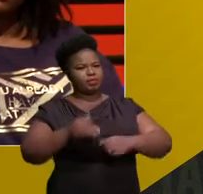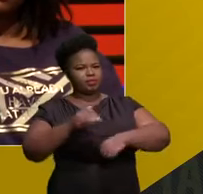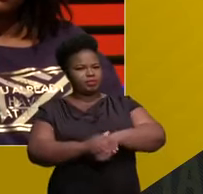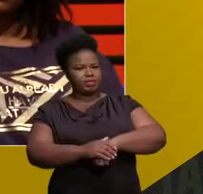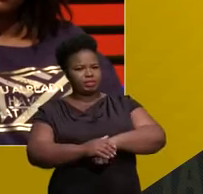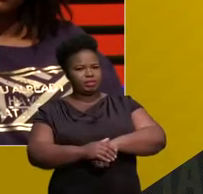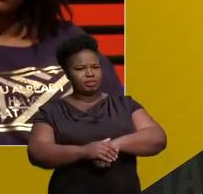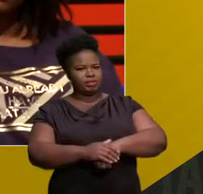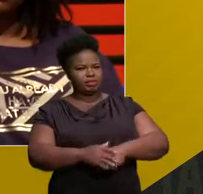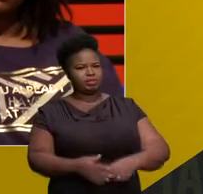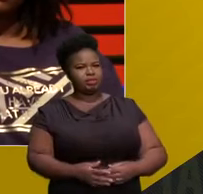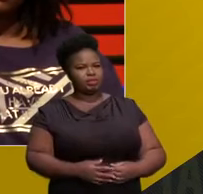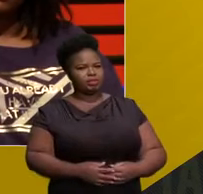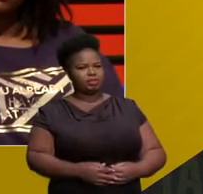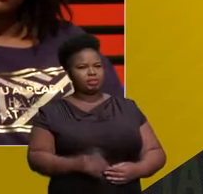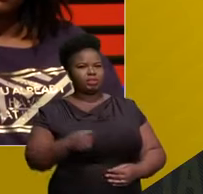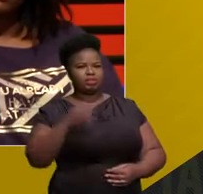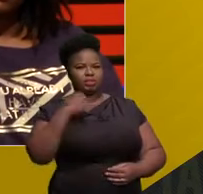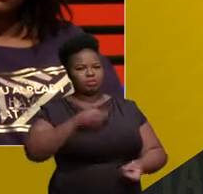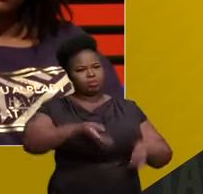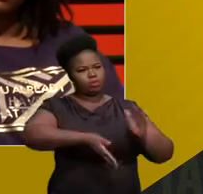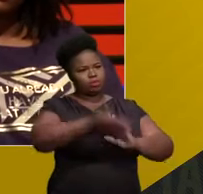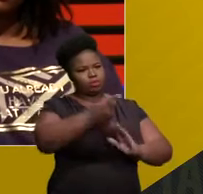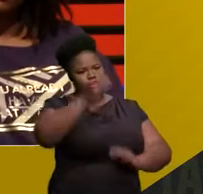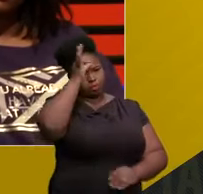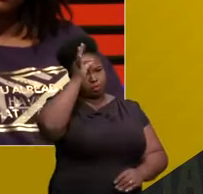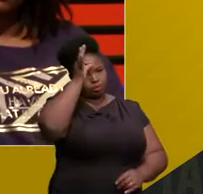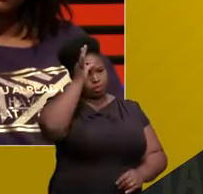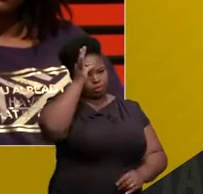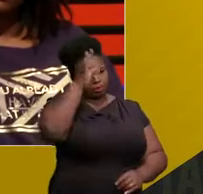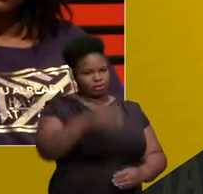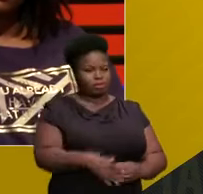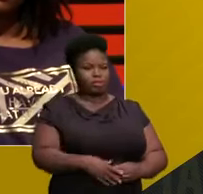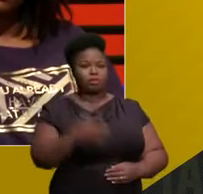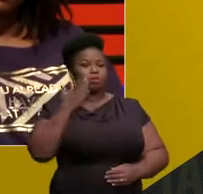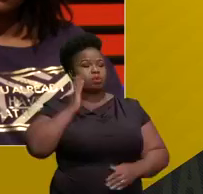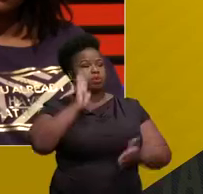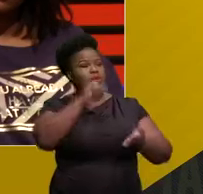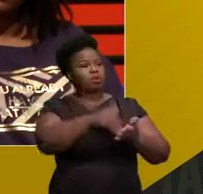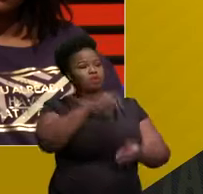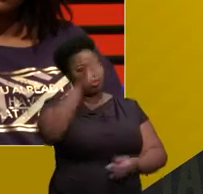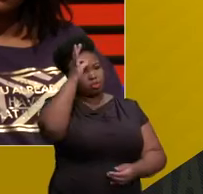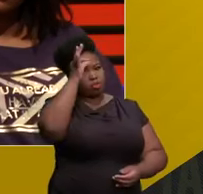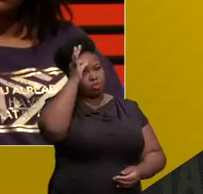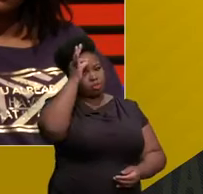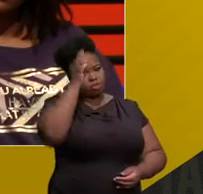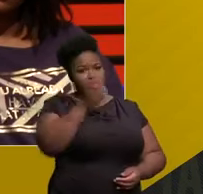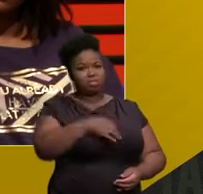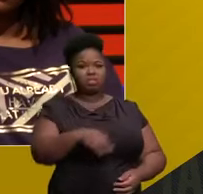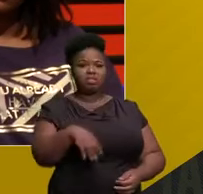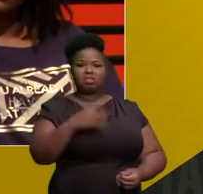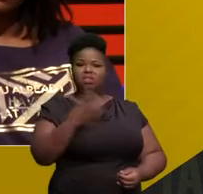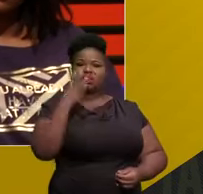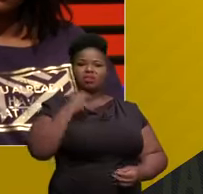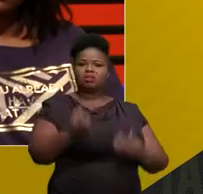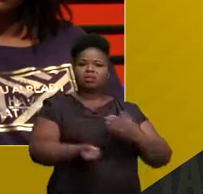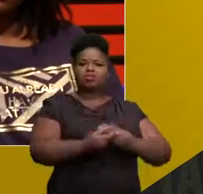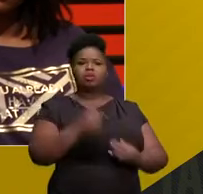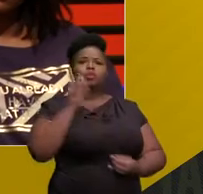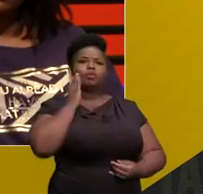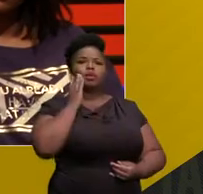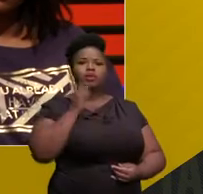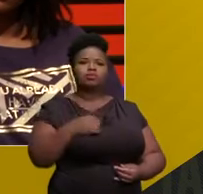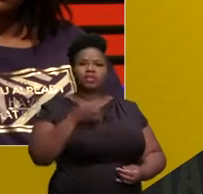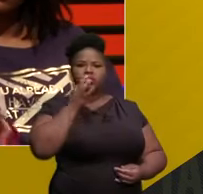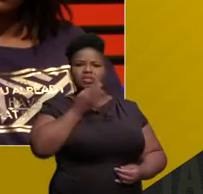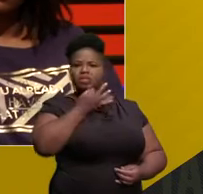ours. Yeah. I go to the police station. I go to the police station. Ba ga nne tsa hetseng ke ba bolelle ke no